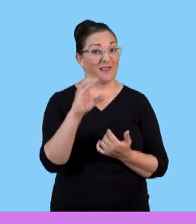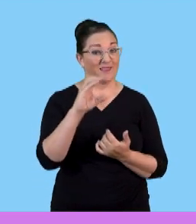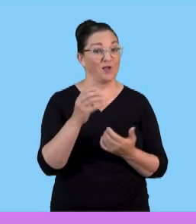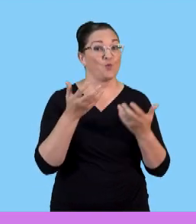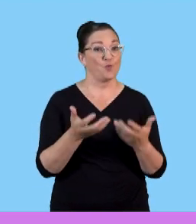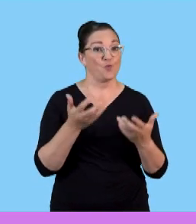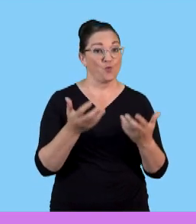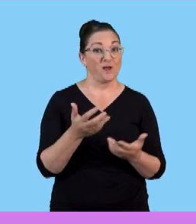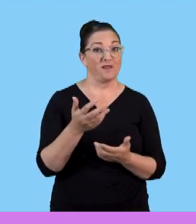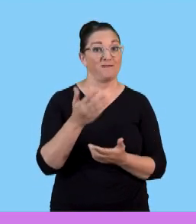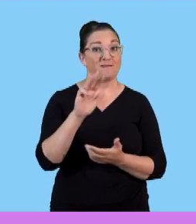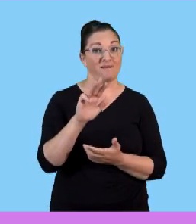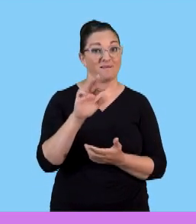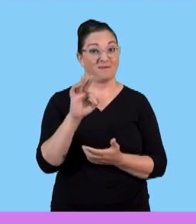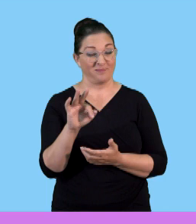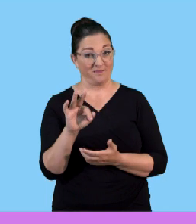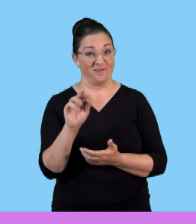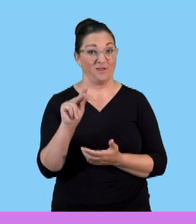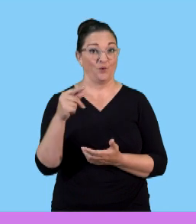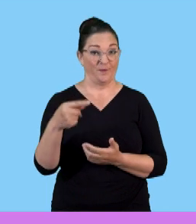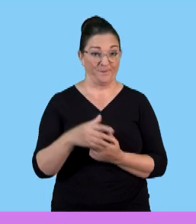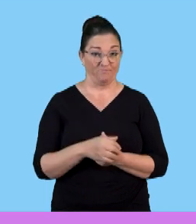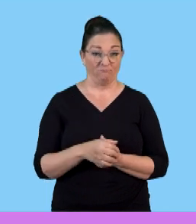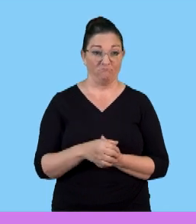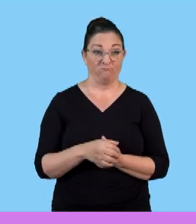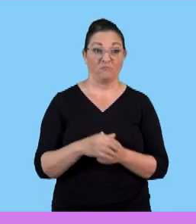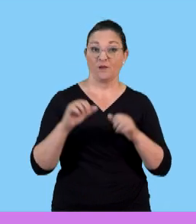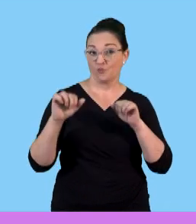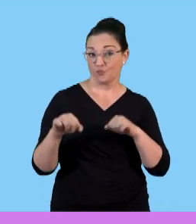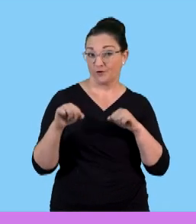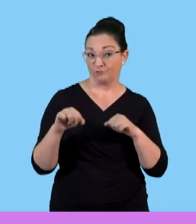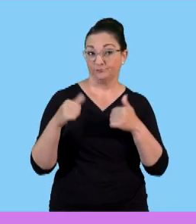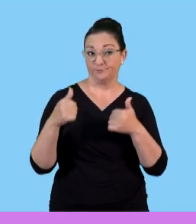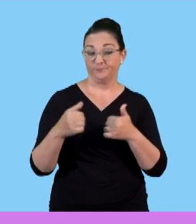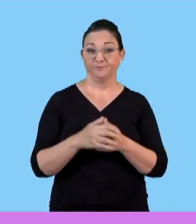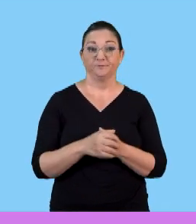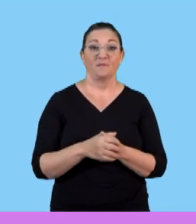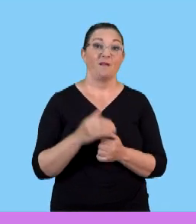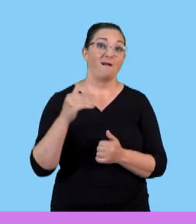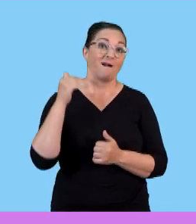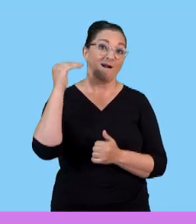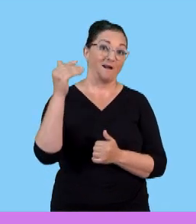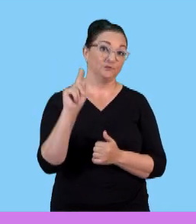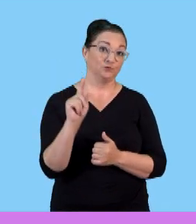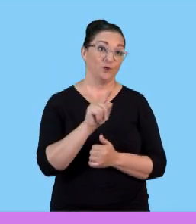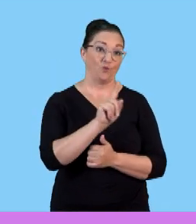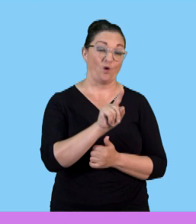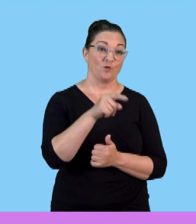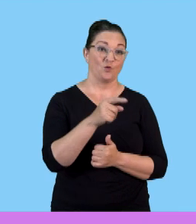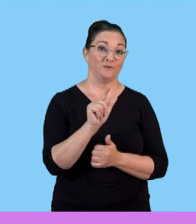weighs 93 kilograms. We agree? And then her height